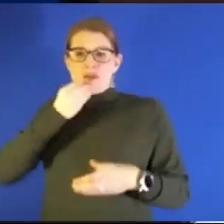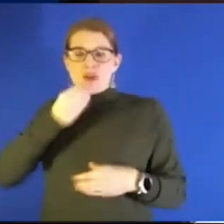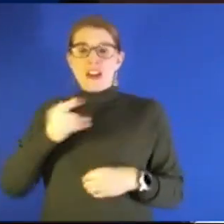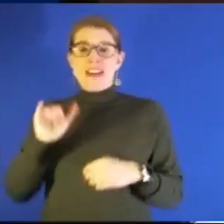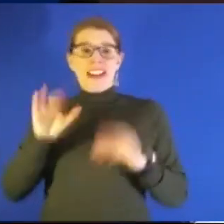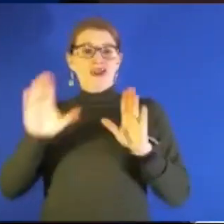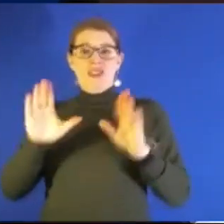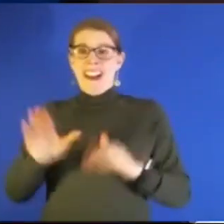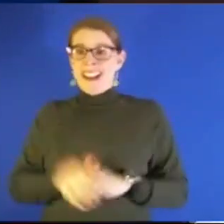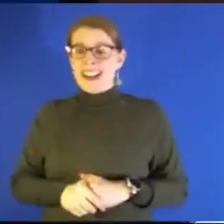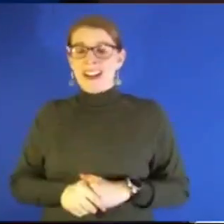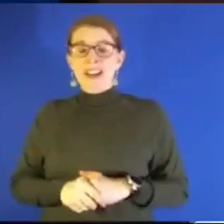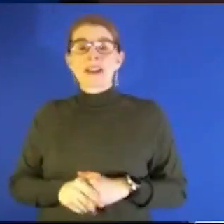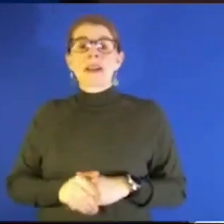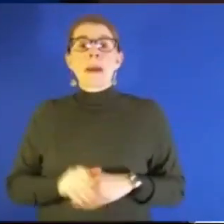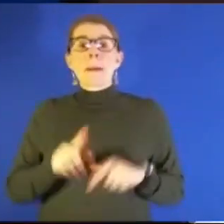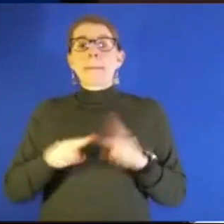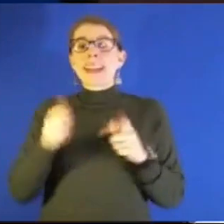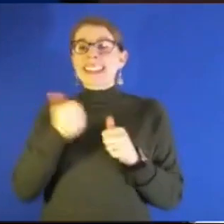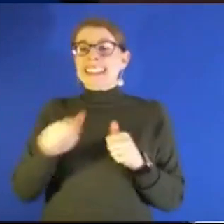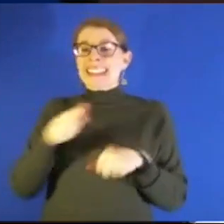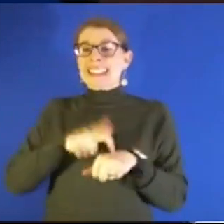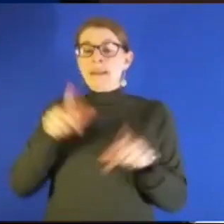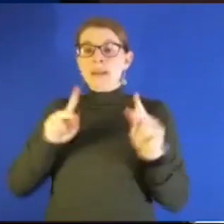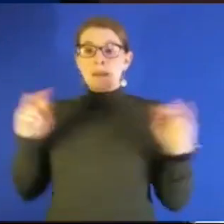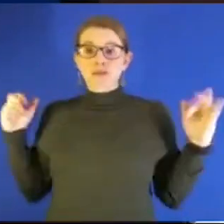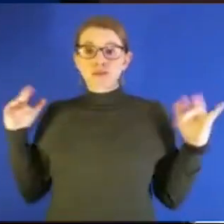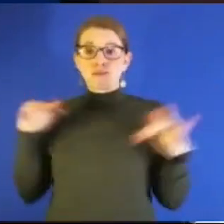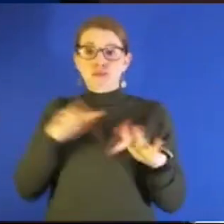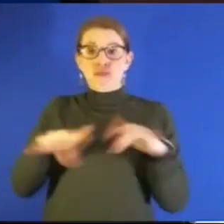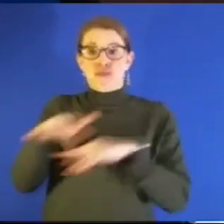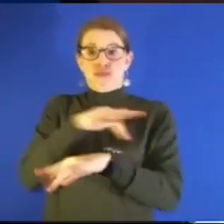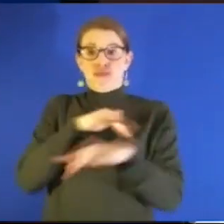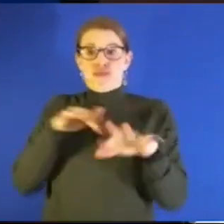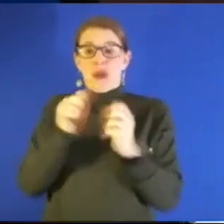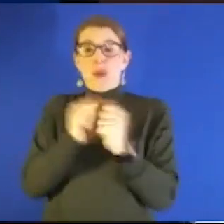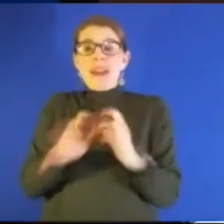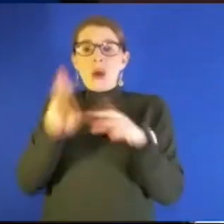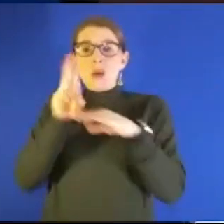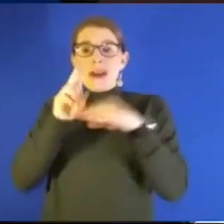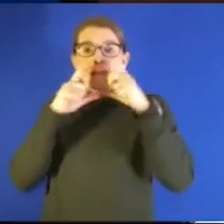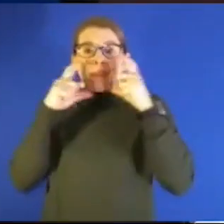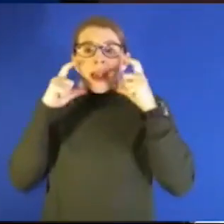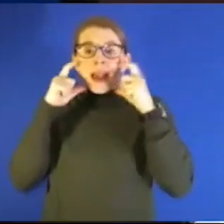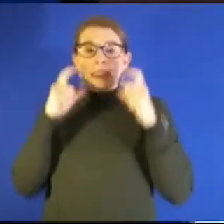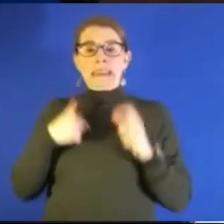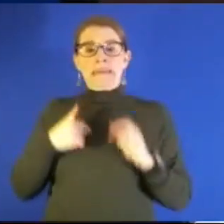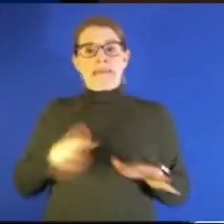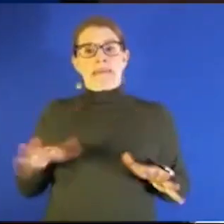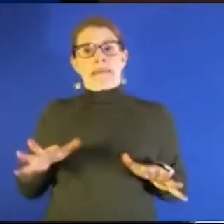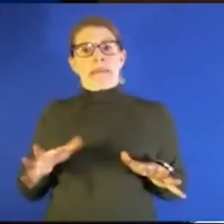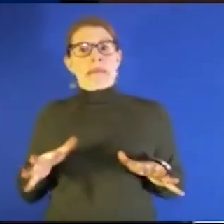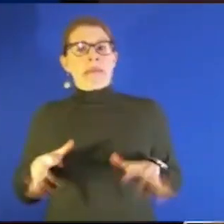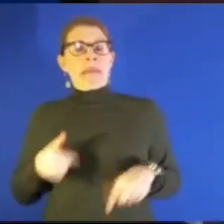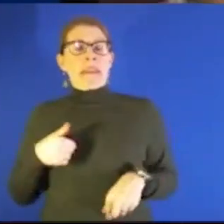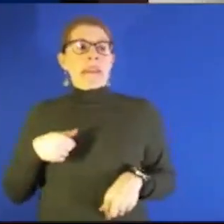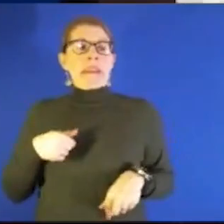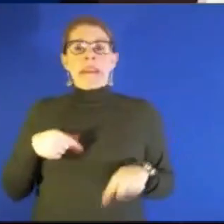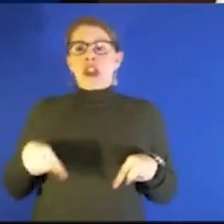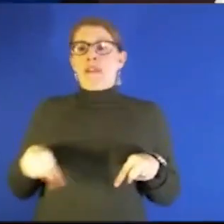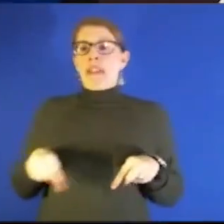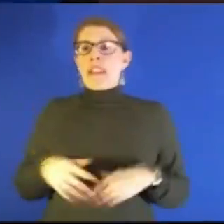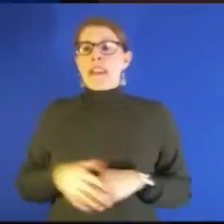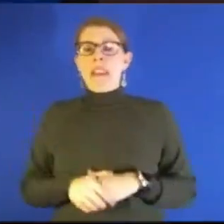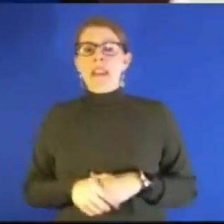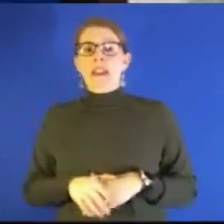But anytime people gather together in a public space without a mask on, it makes me nervous, Hawkeye. It's like that old thing. See